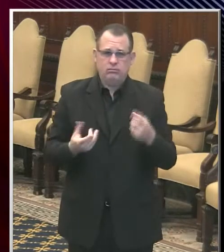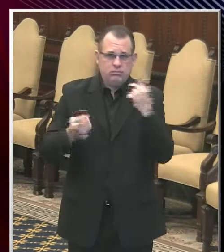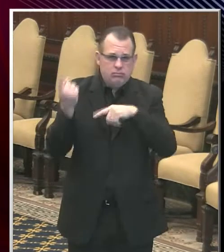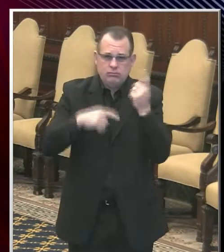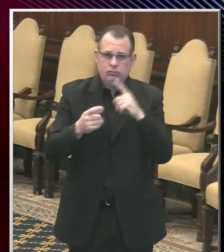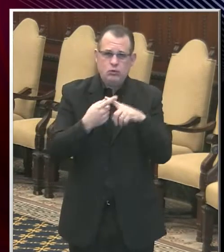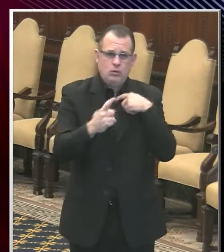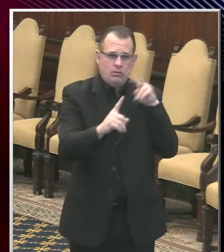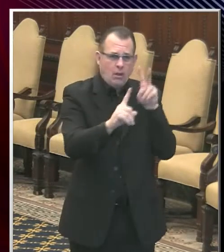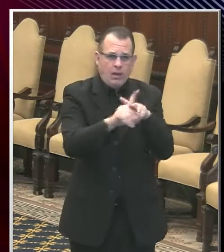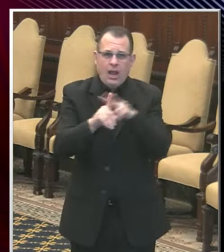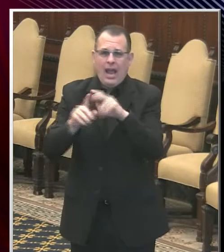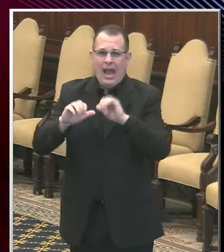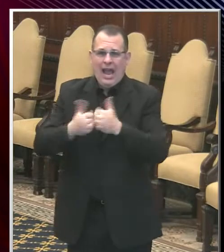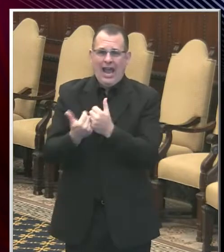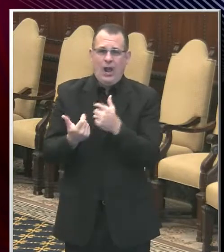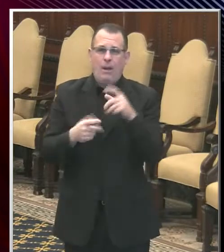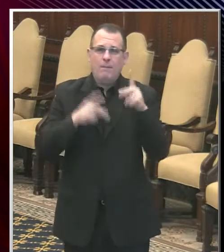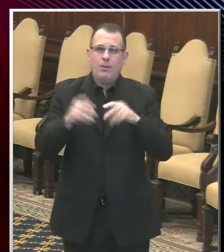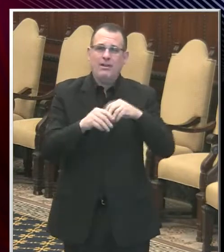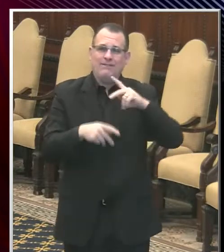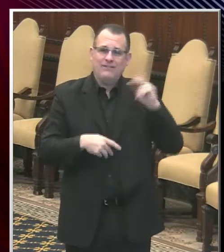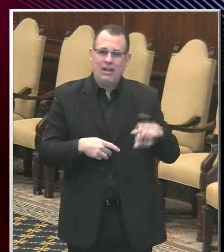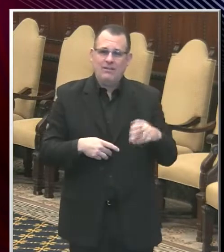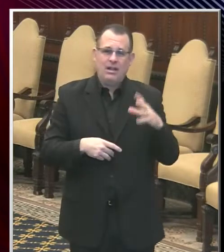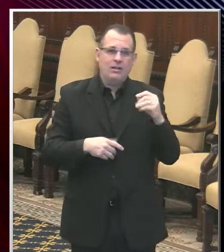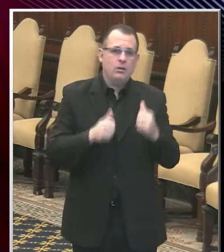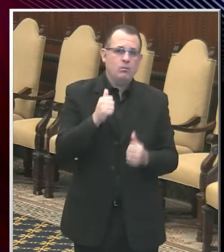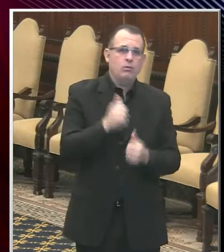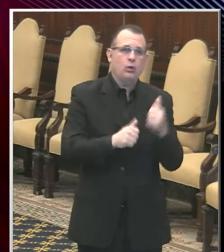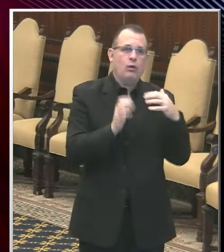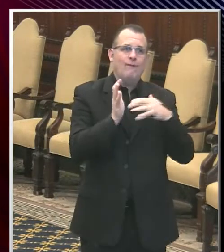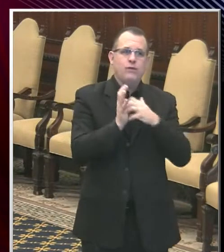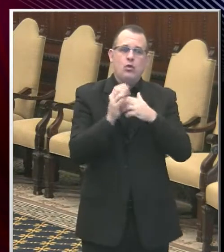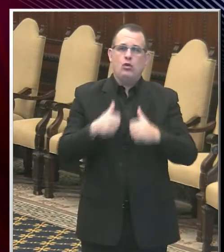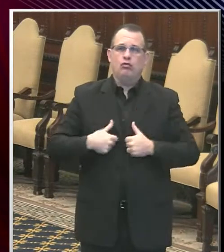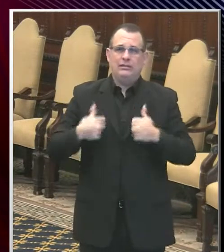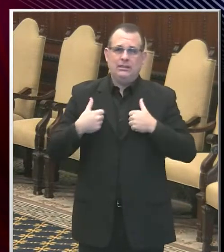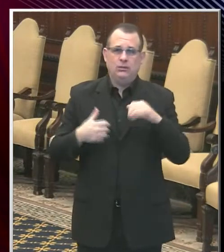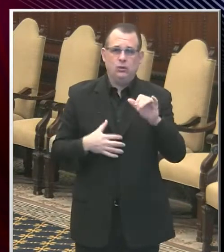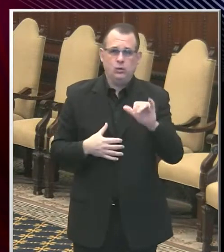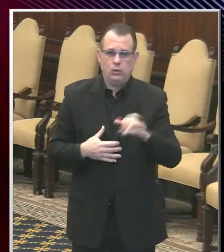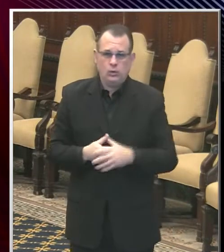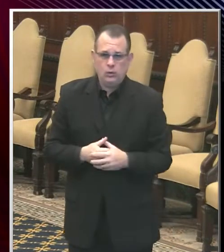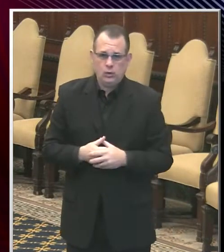under this new reality. Dr. Farley, please, with your daily update.